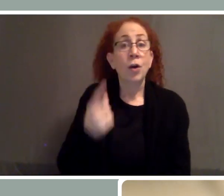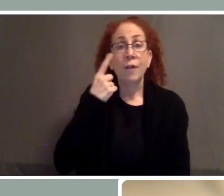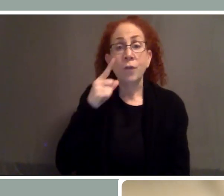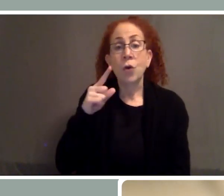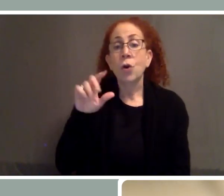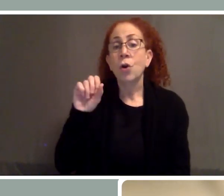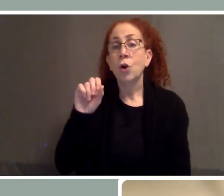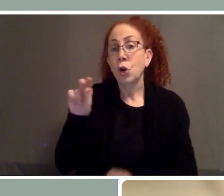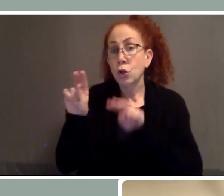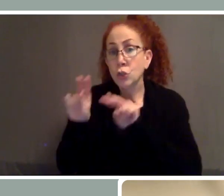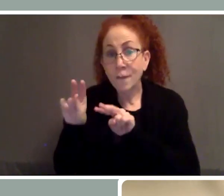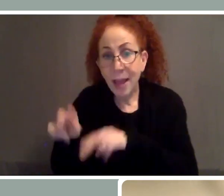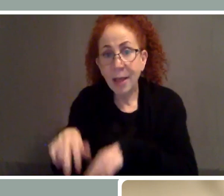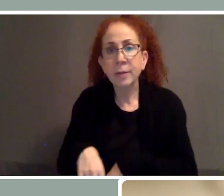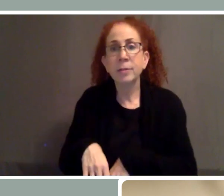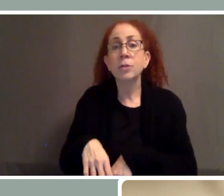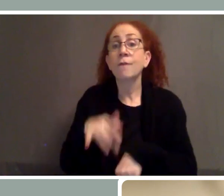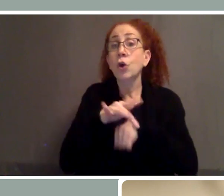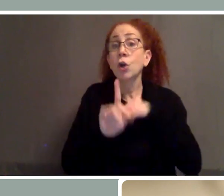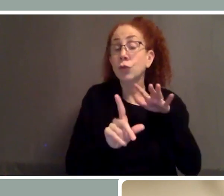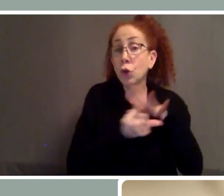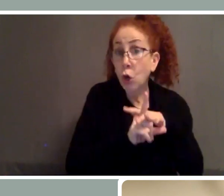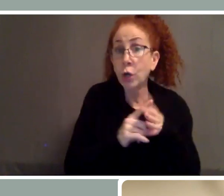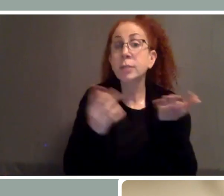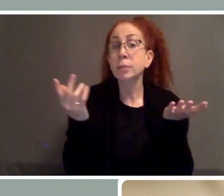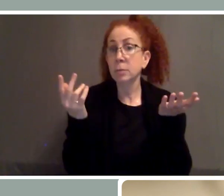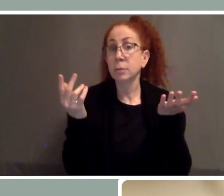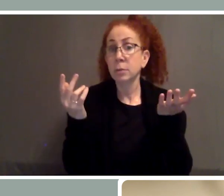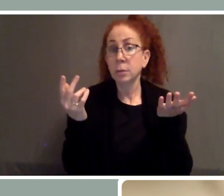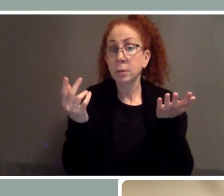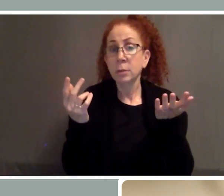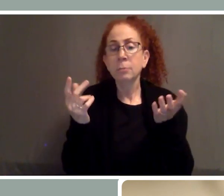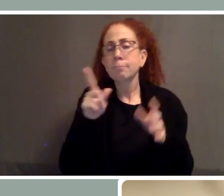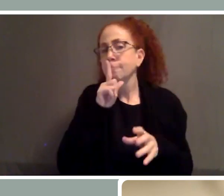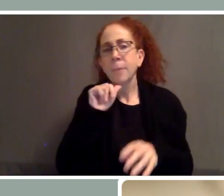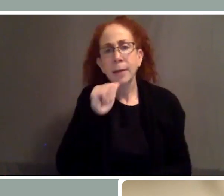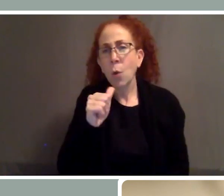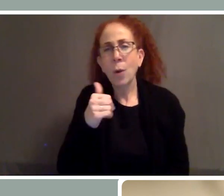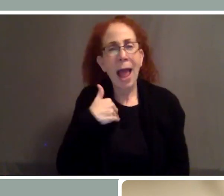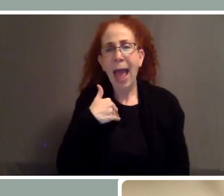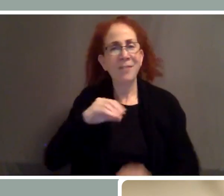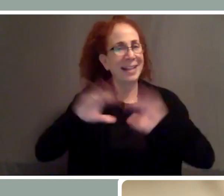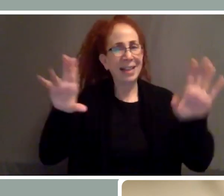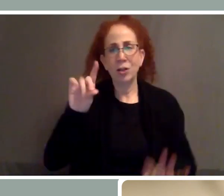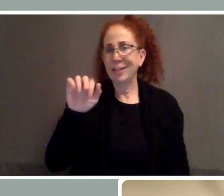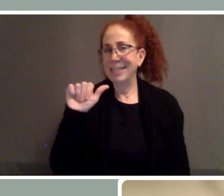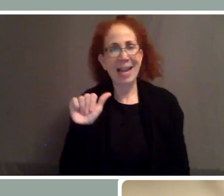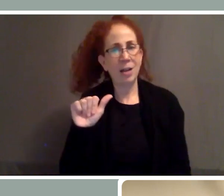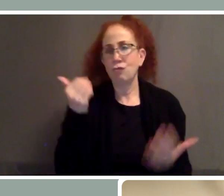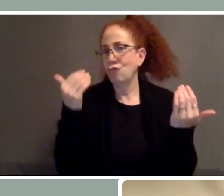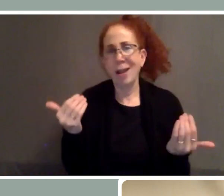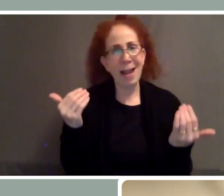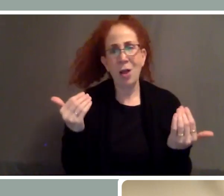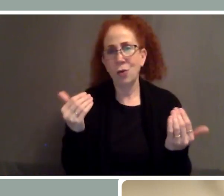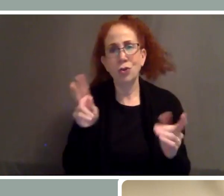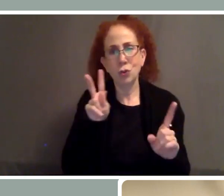for suggestions for early recurrence or something like that. But there are not solid data in breast cancer right now to be